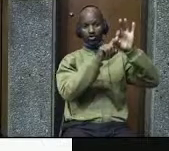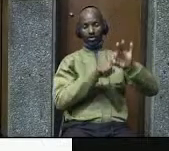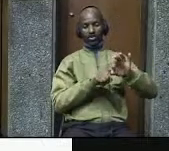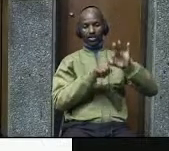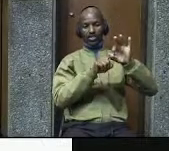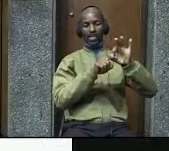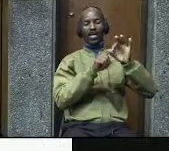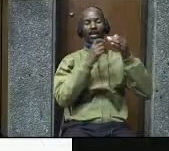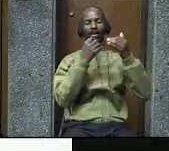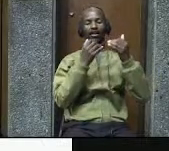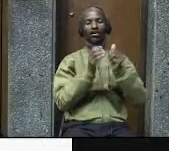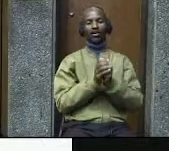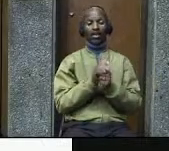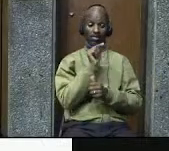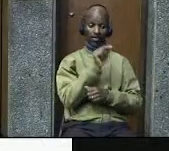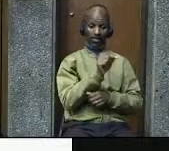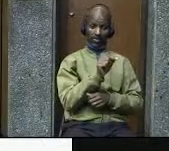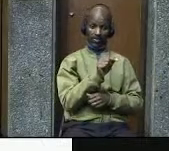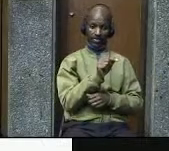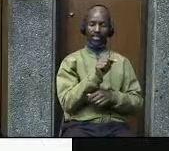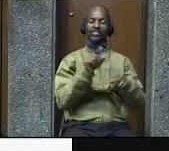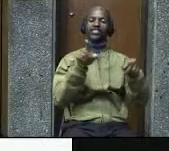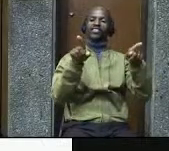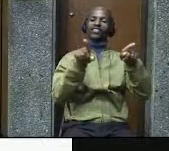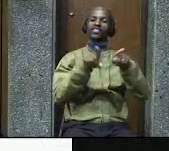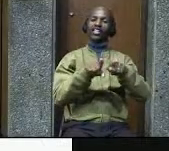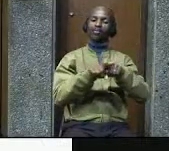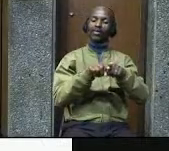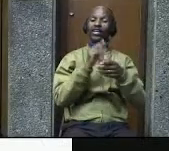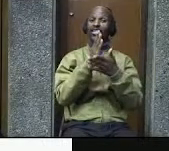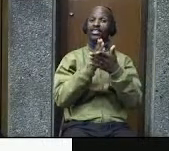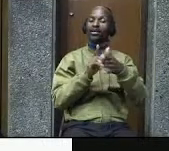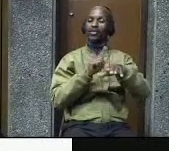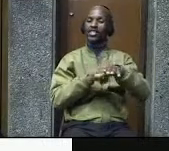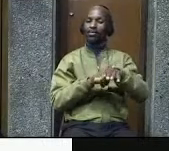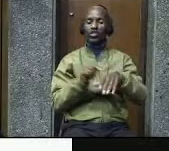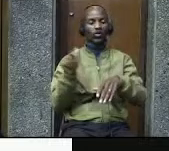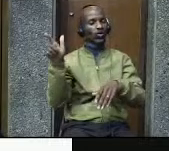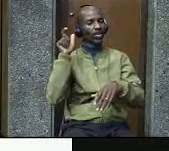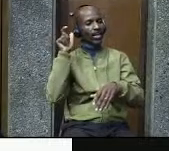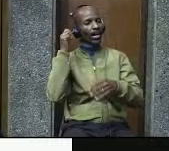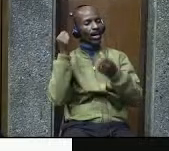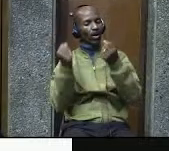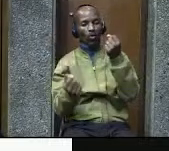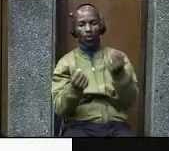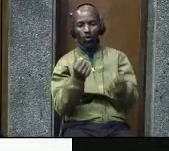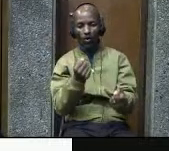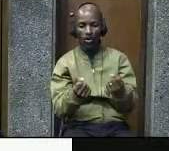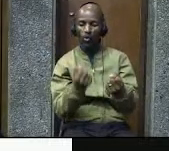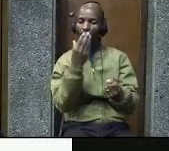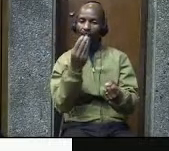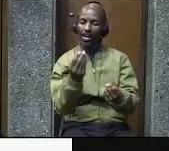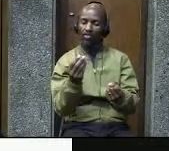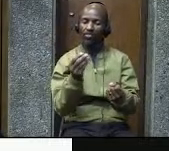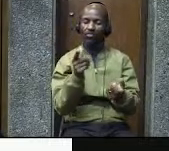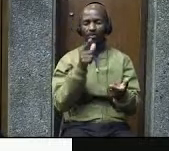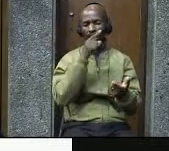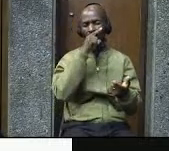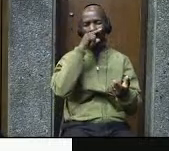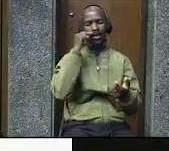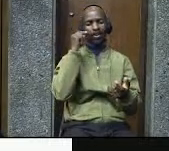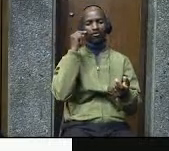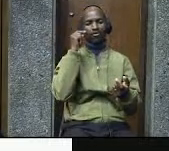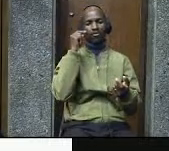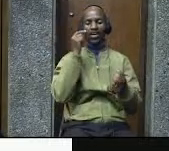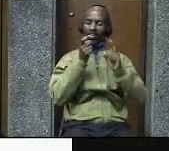short-circuited. This is similar to sometimes you hear in courts there is what is called